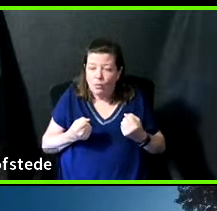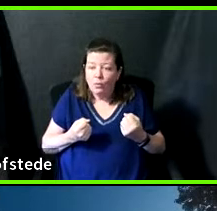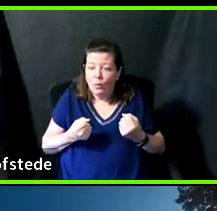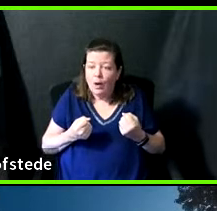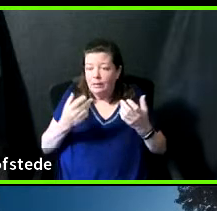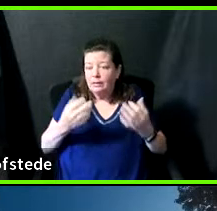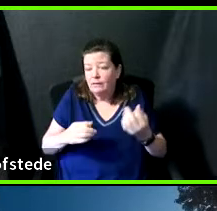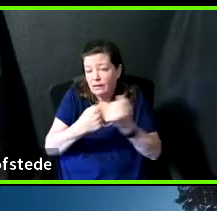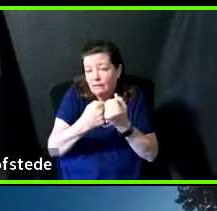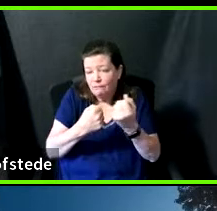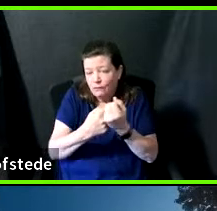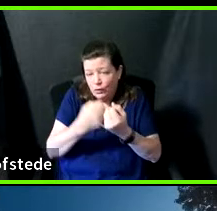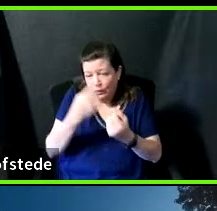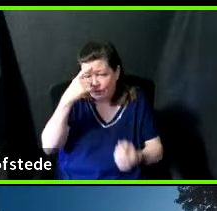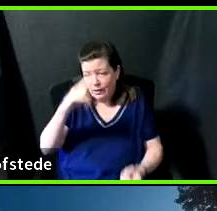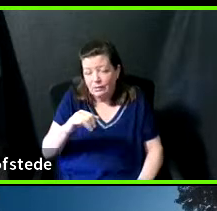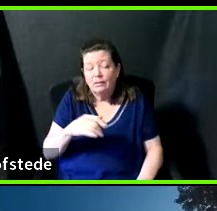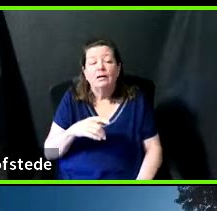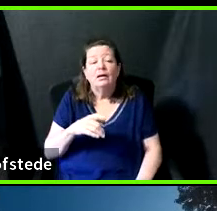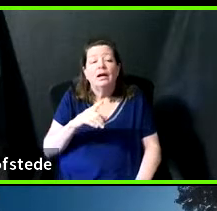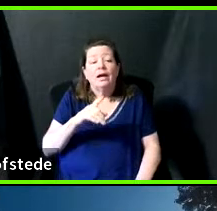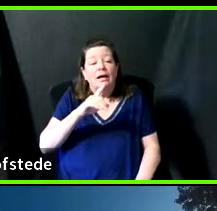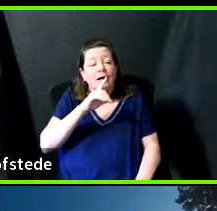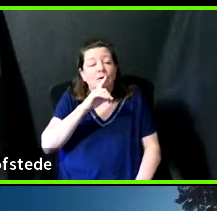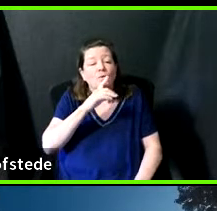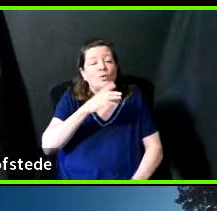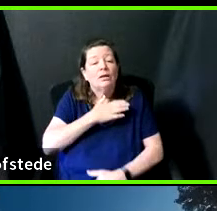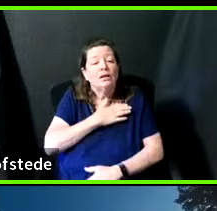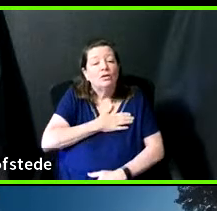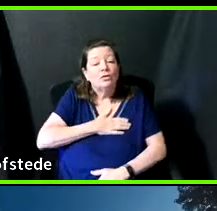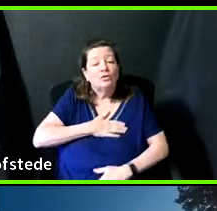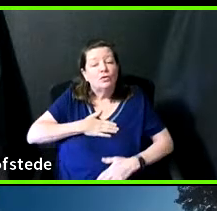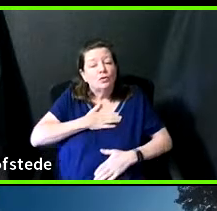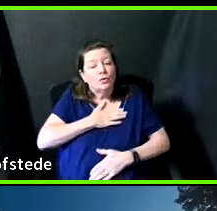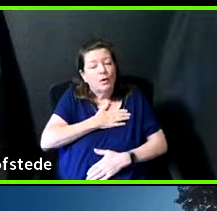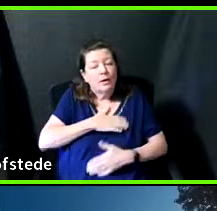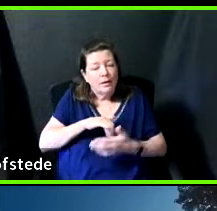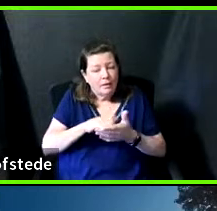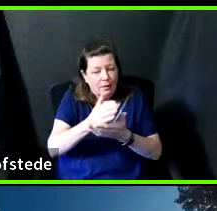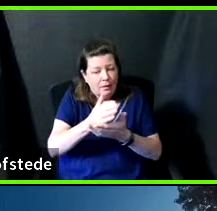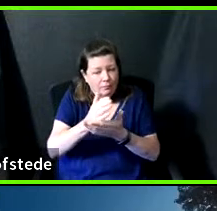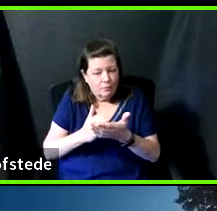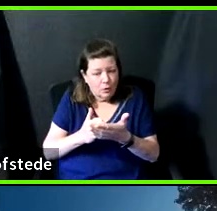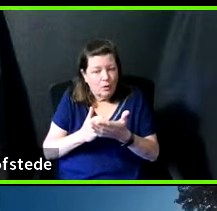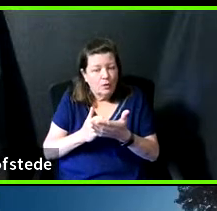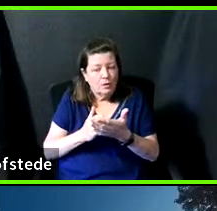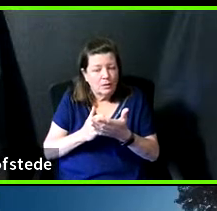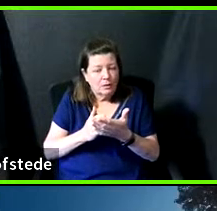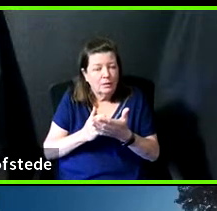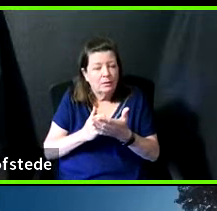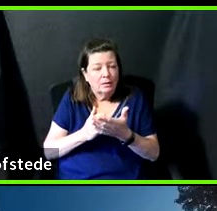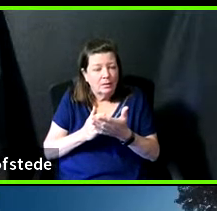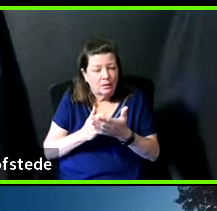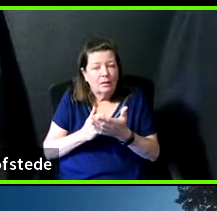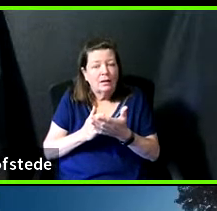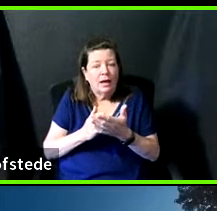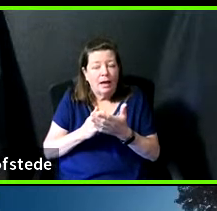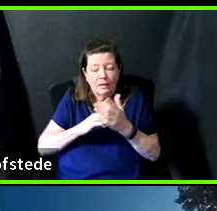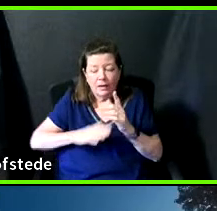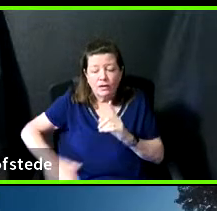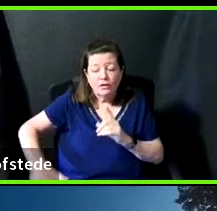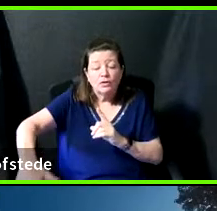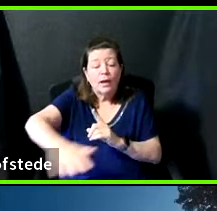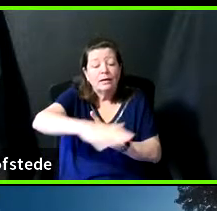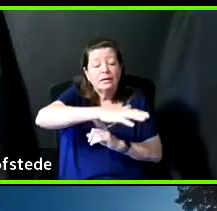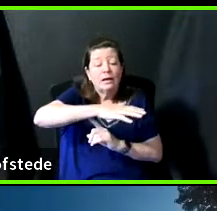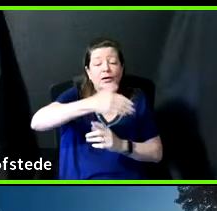for. And I really enjoy that aspect of it. And just the fact that the surrounding areas of the